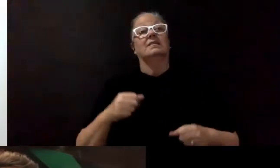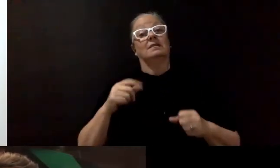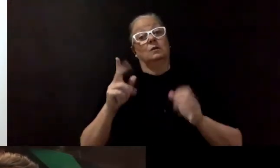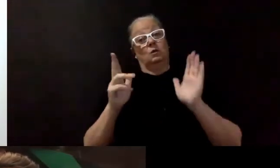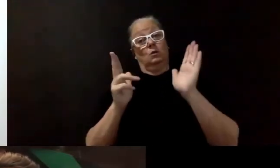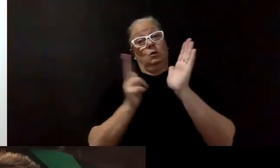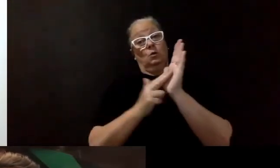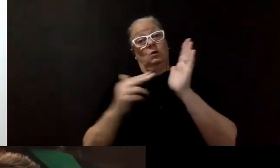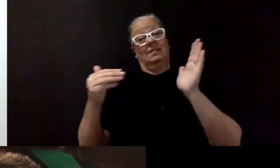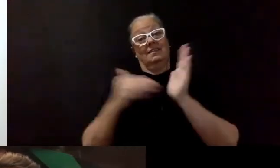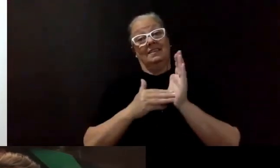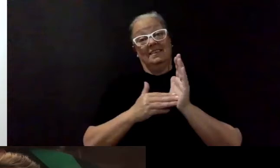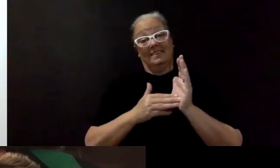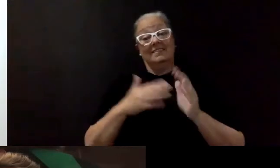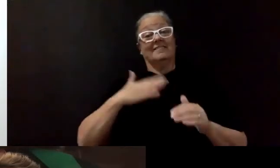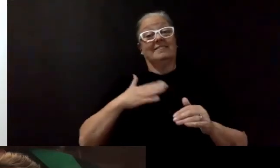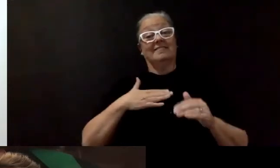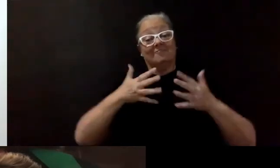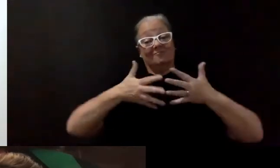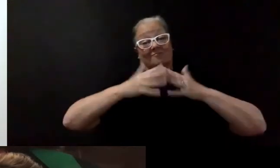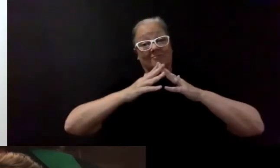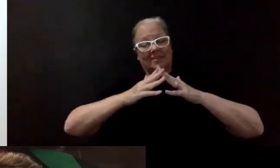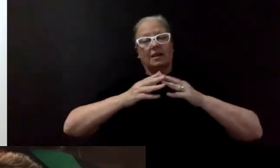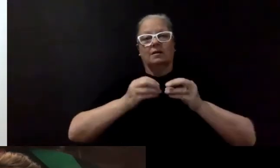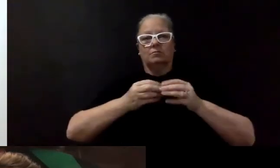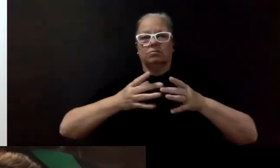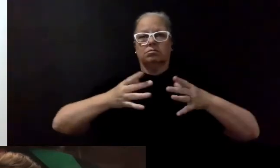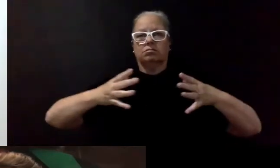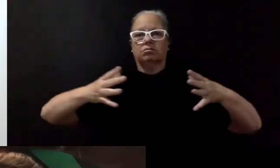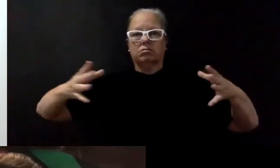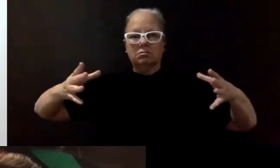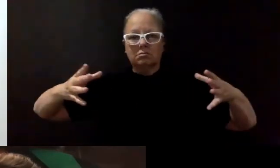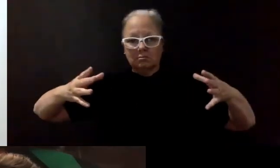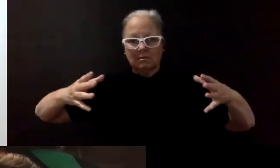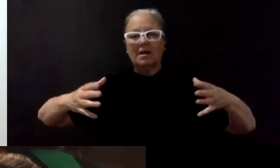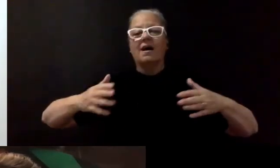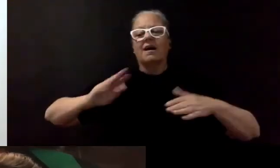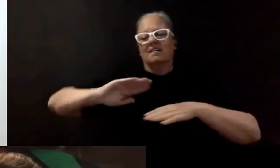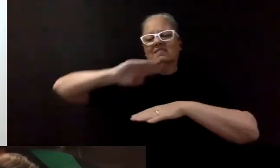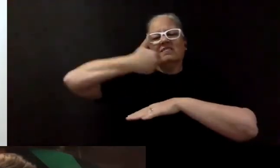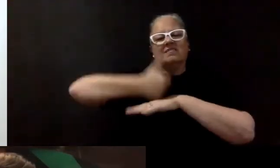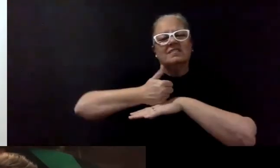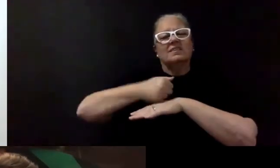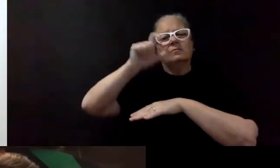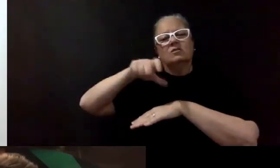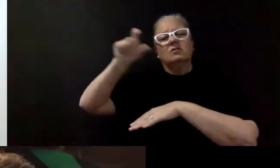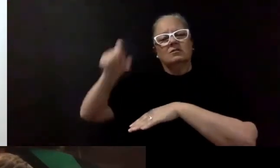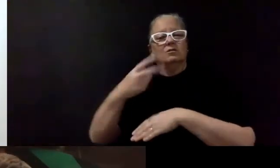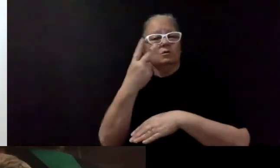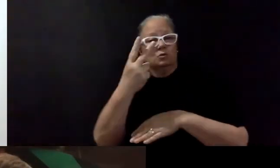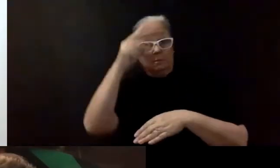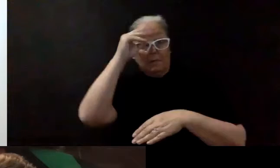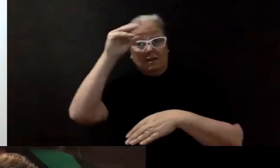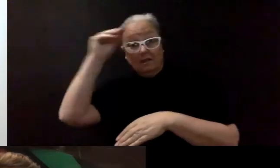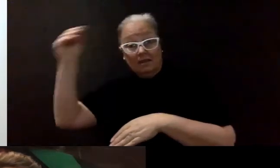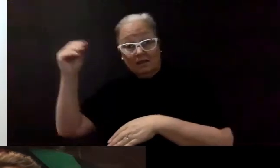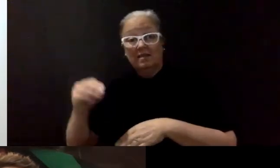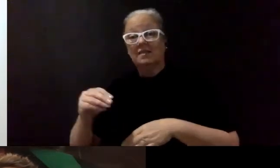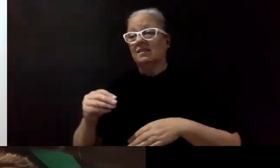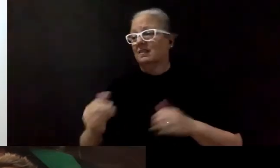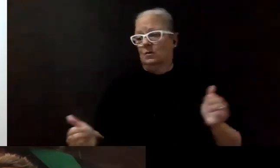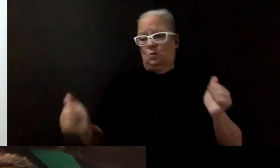exciting. I've been working with my co-founders, Harrison Sugru and Zach Devi, who are just incredible